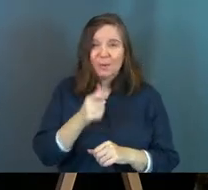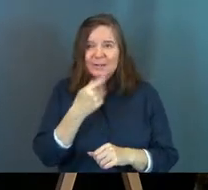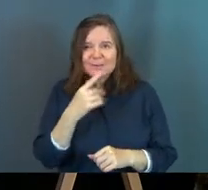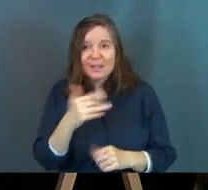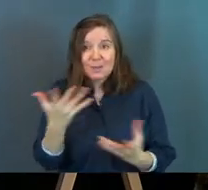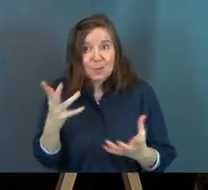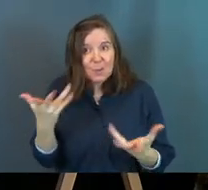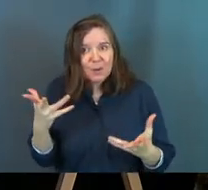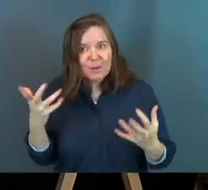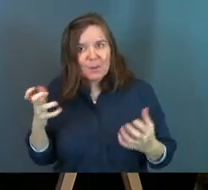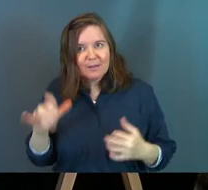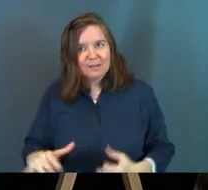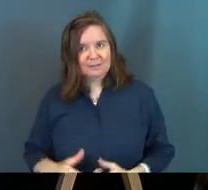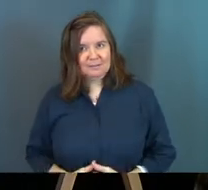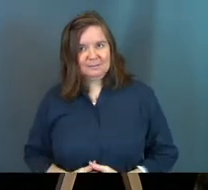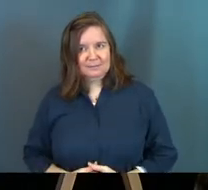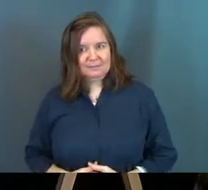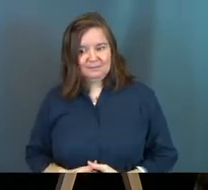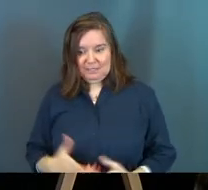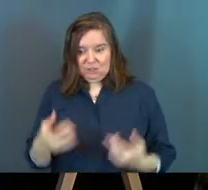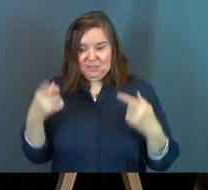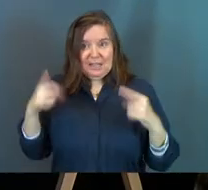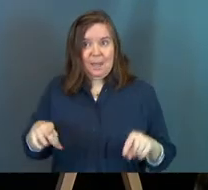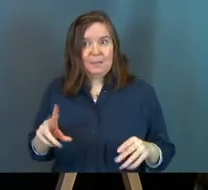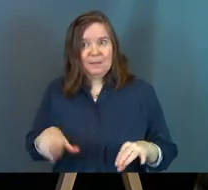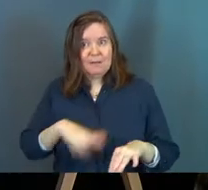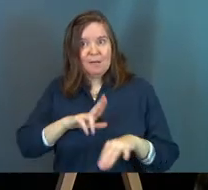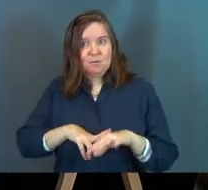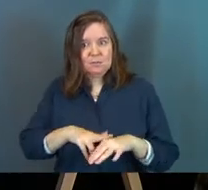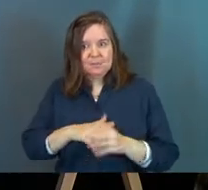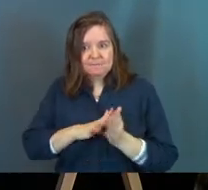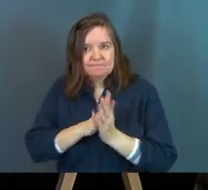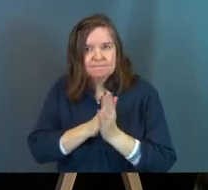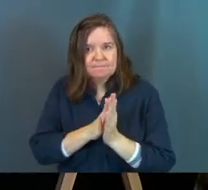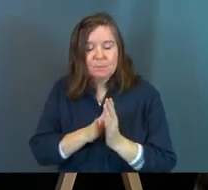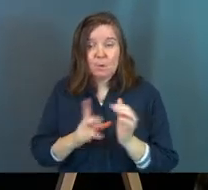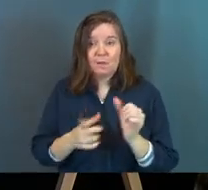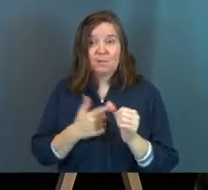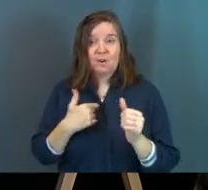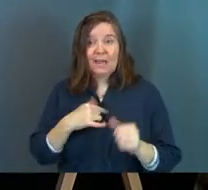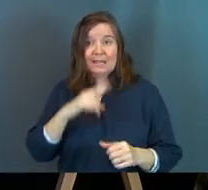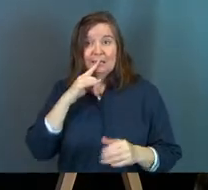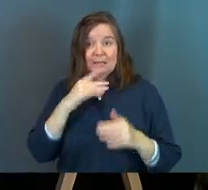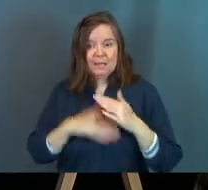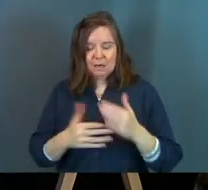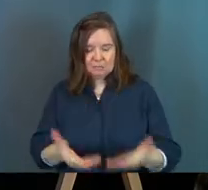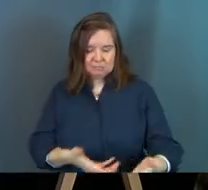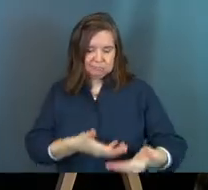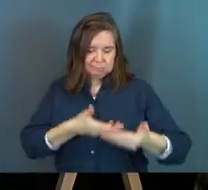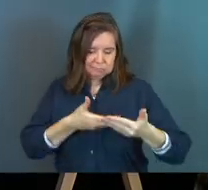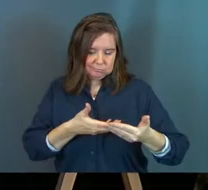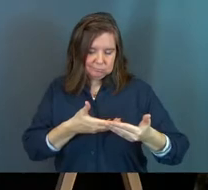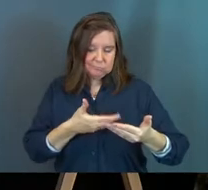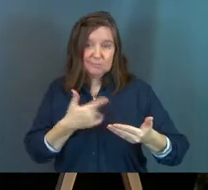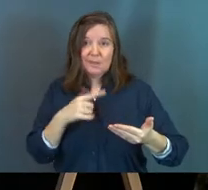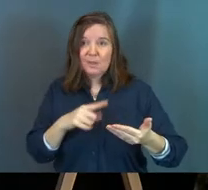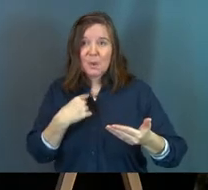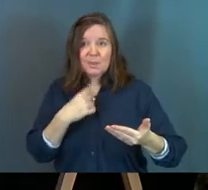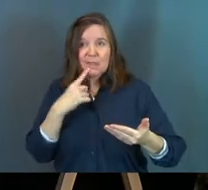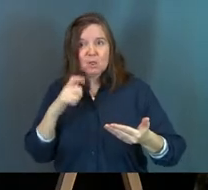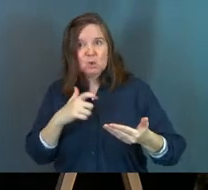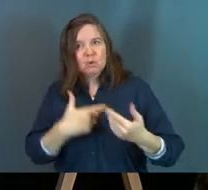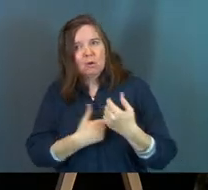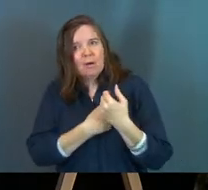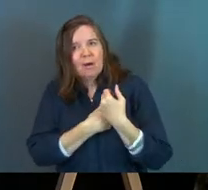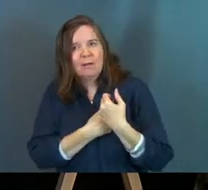you. It just happened. You first had a kid and you looked down at that gorgeous child. No one said you